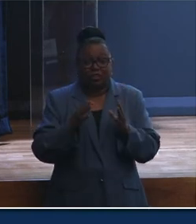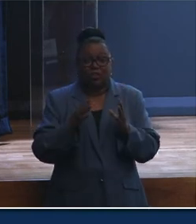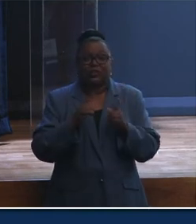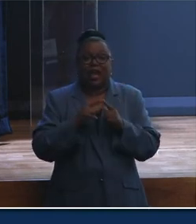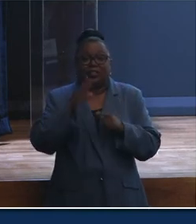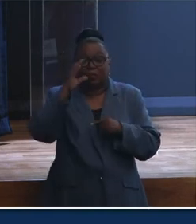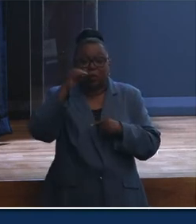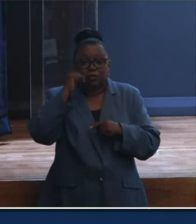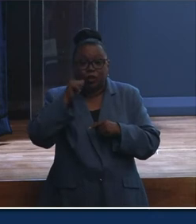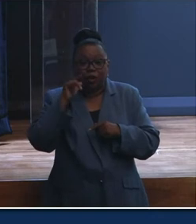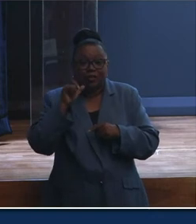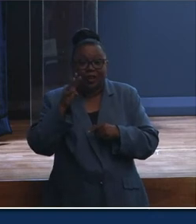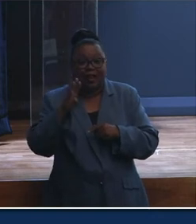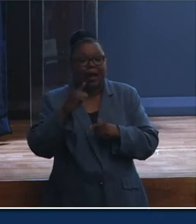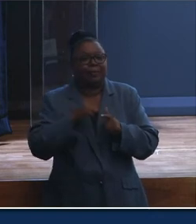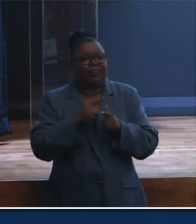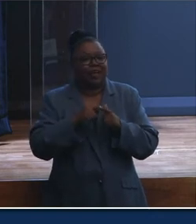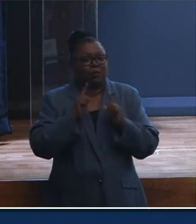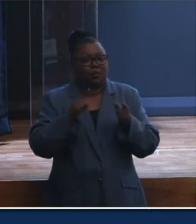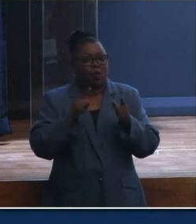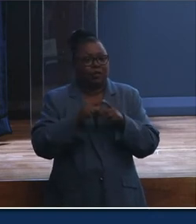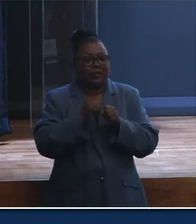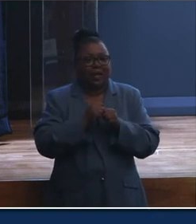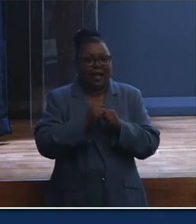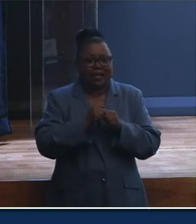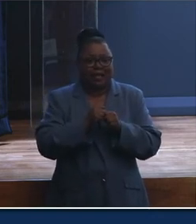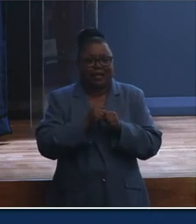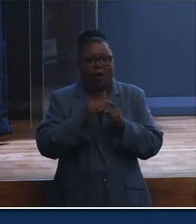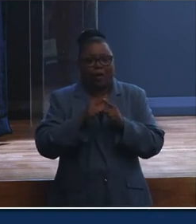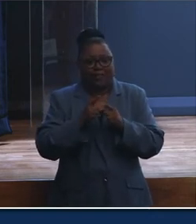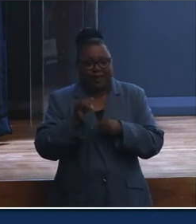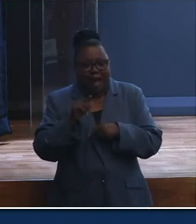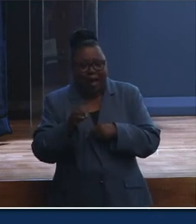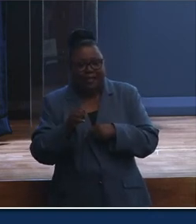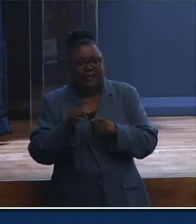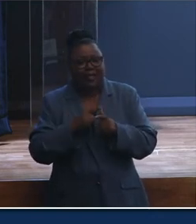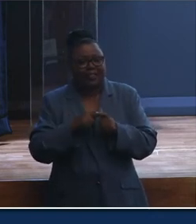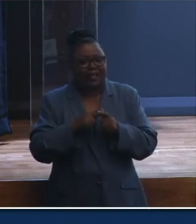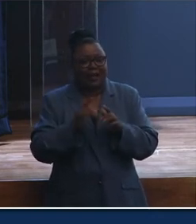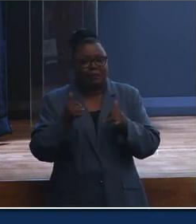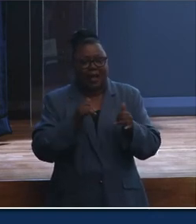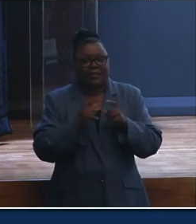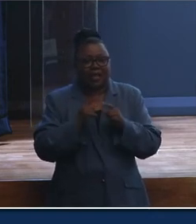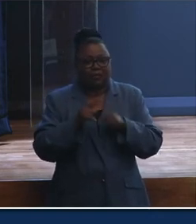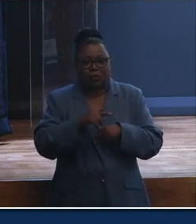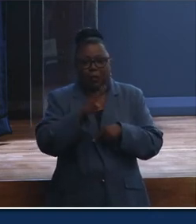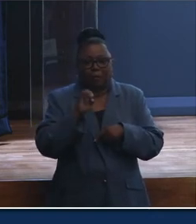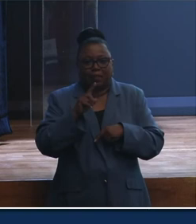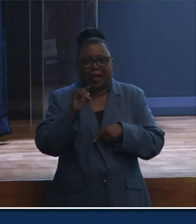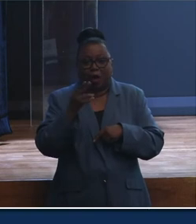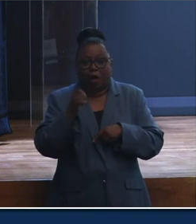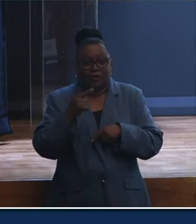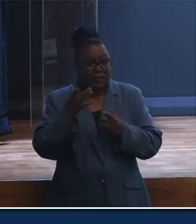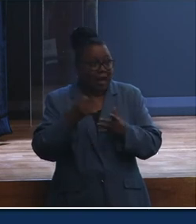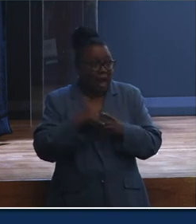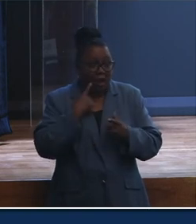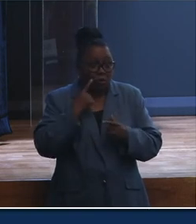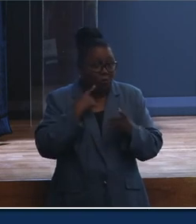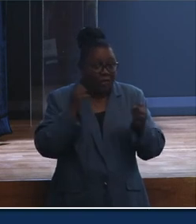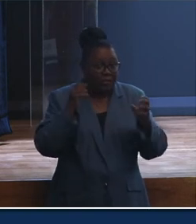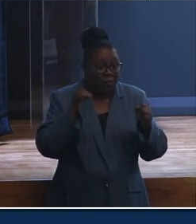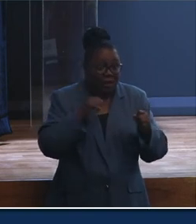at the Boys and Girls Club, and then we are going to be getting the students on the ice, and then the plan is to get them to a Blackhawks game. If anyone's in here, I don't know if that's a